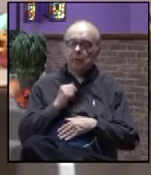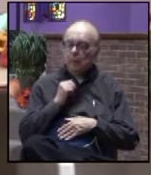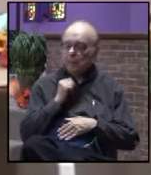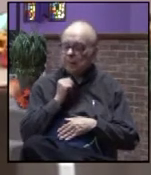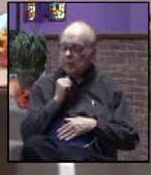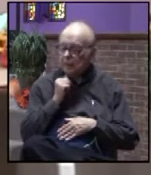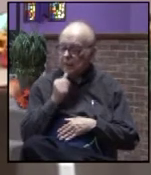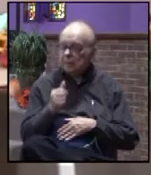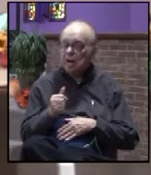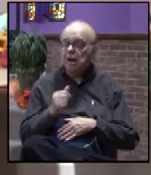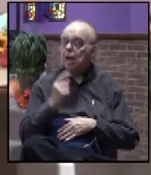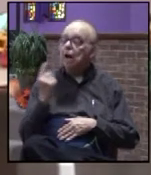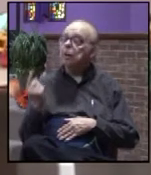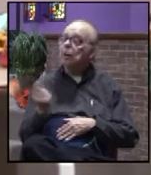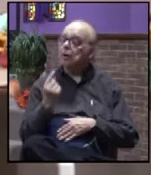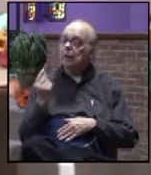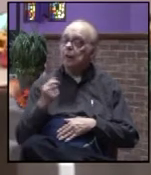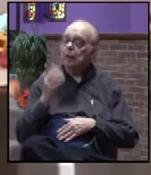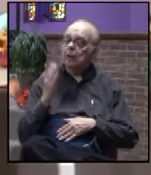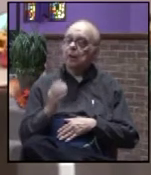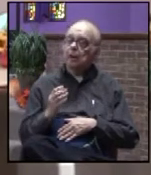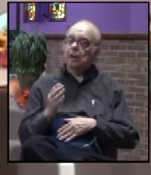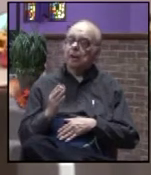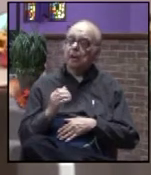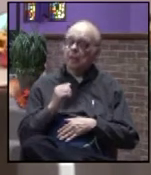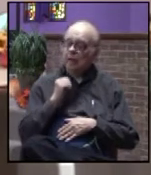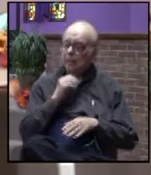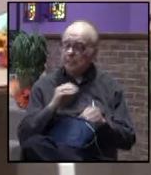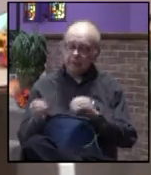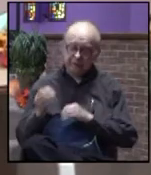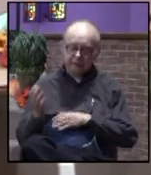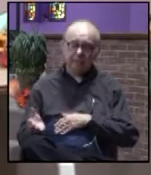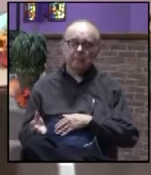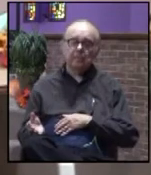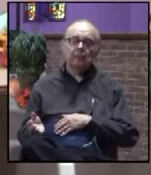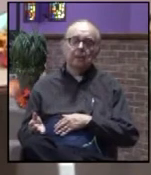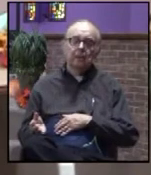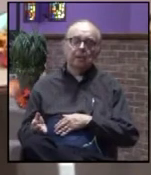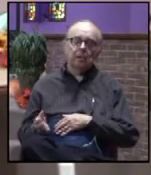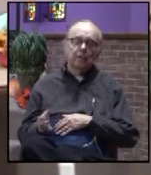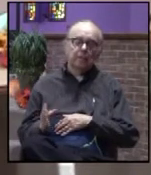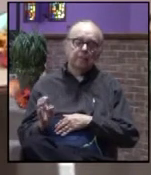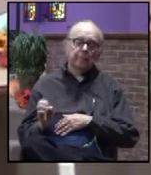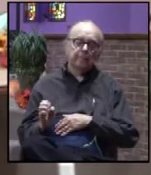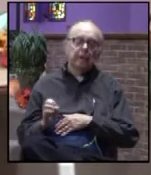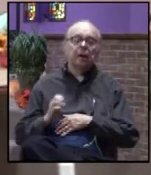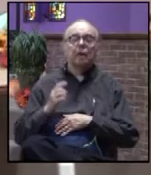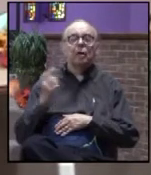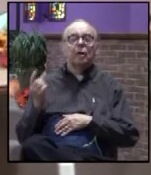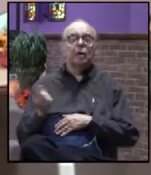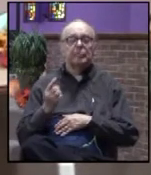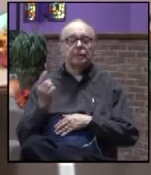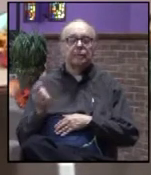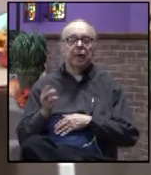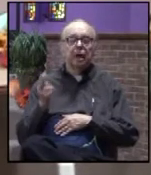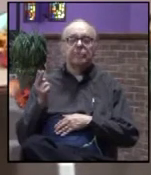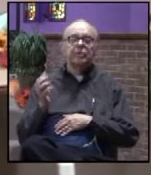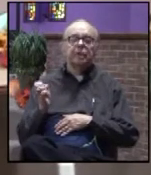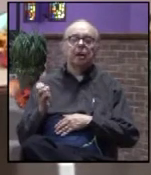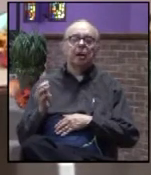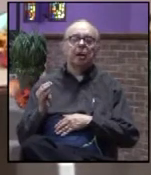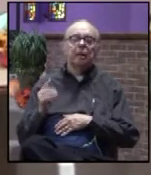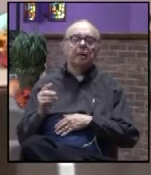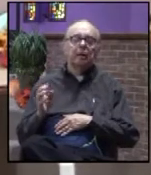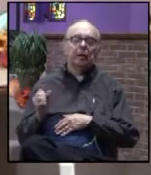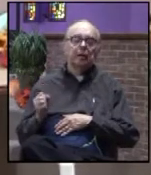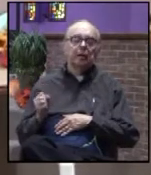alone. God did not put us here to be hermits. I hear this from